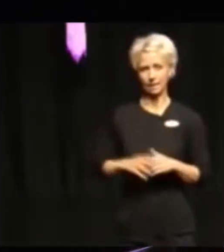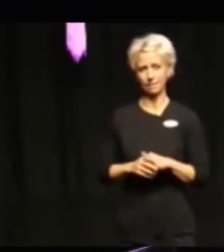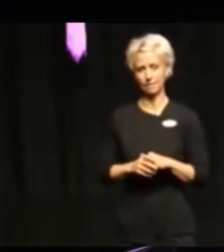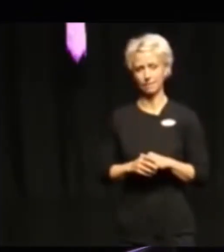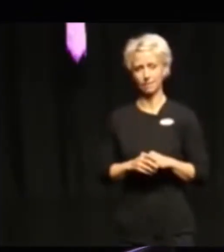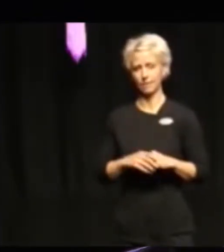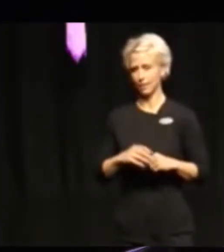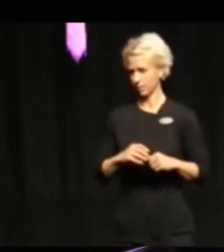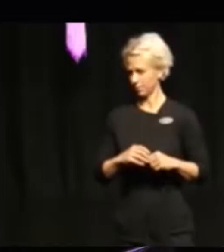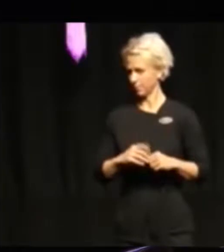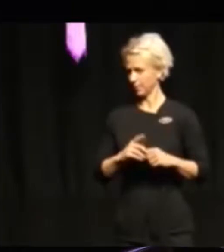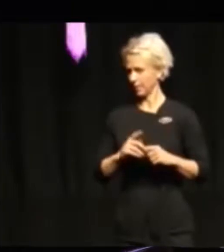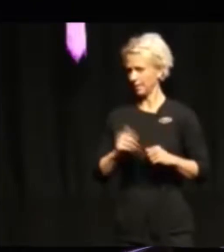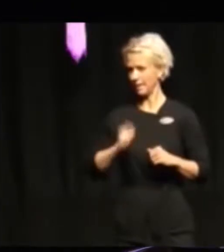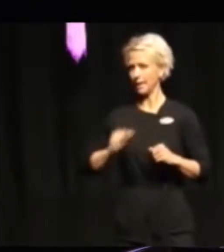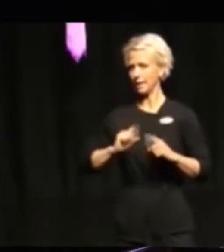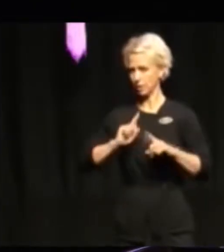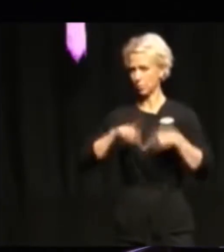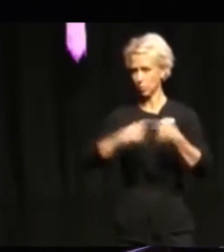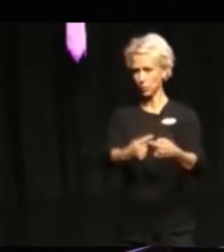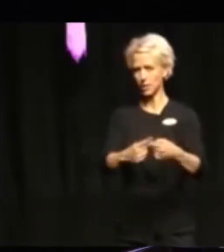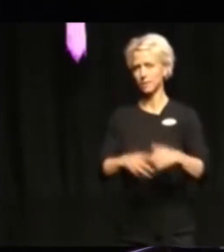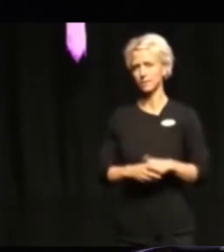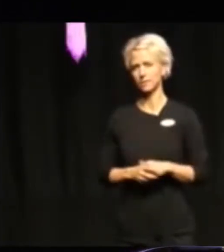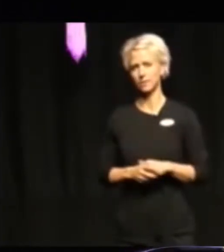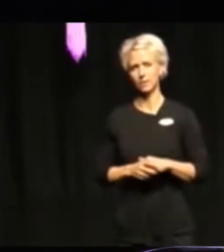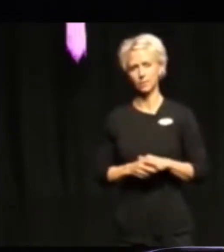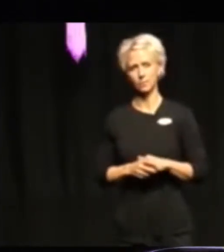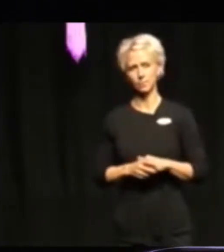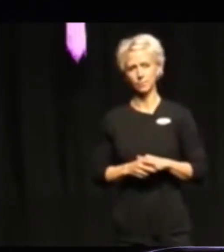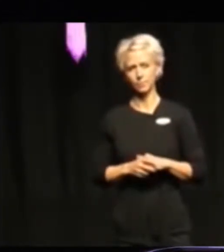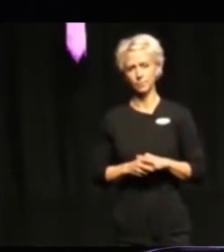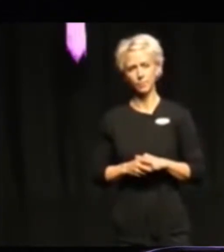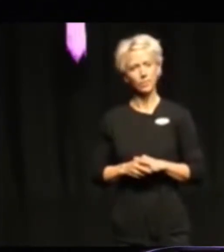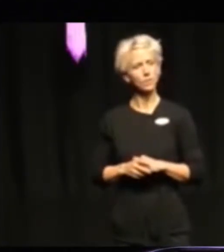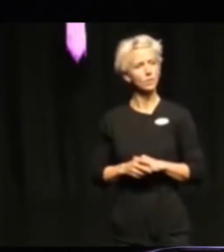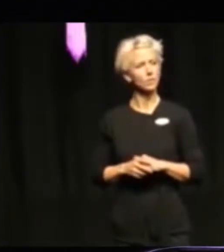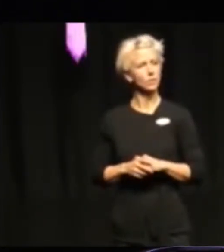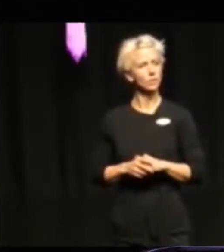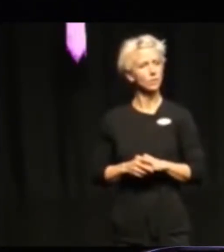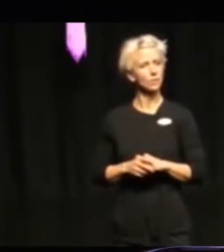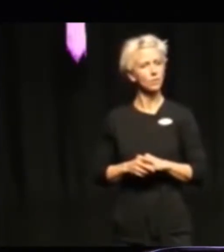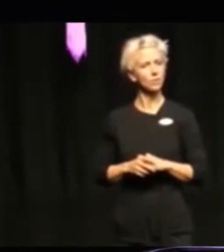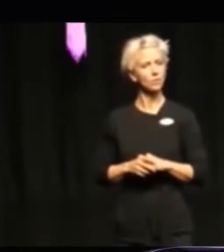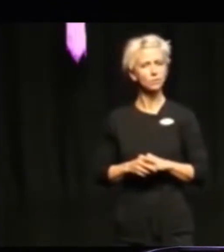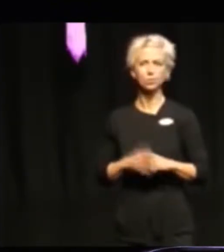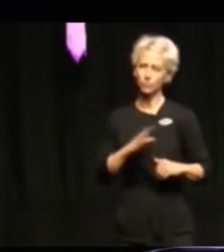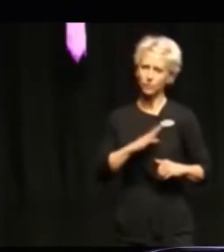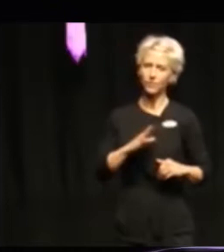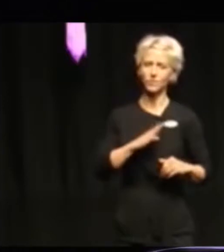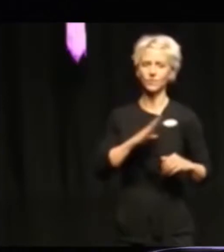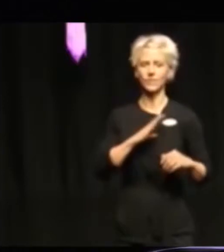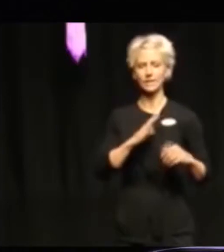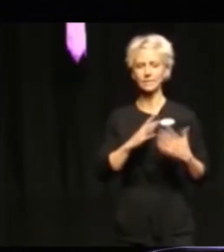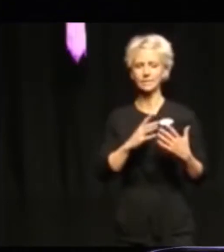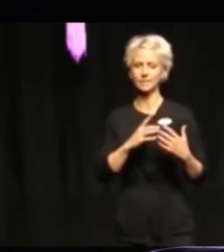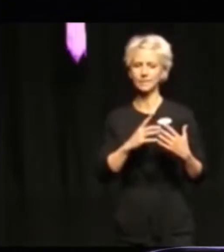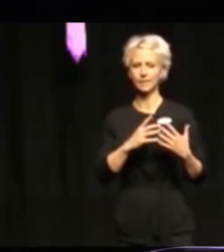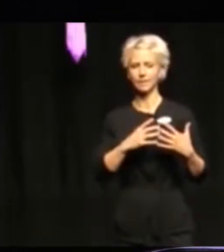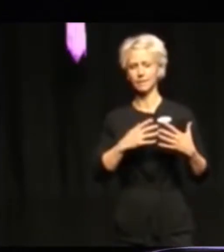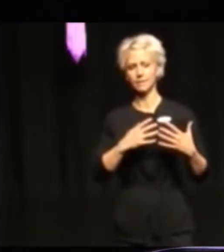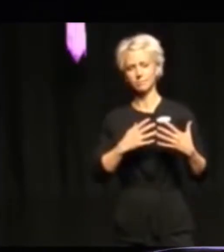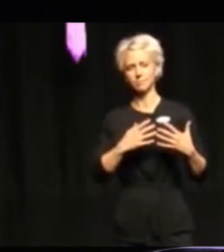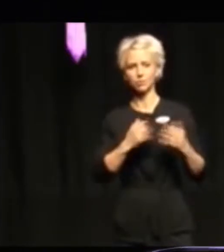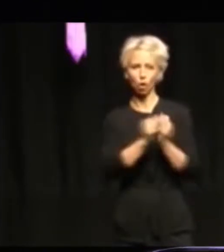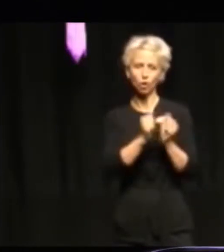regard to health, education, or work will be assumed to be violating the treaty. So a failure of action would be considered to be a